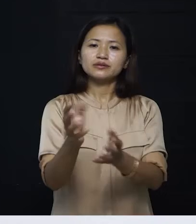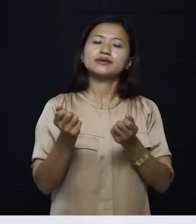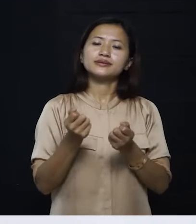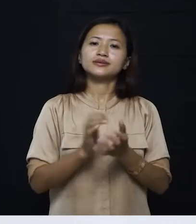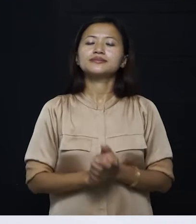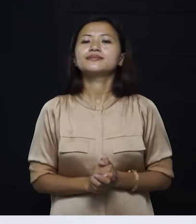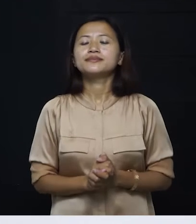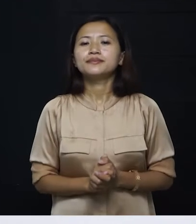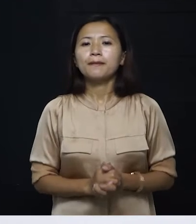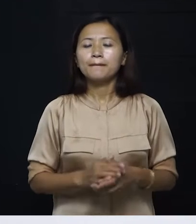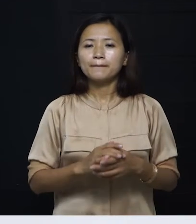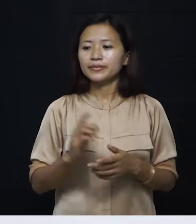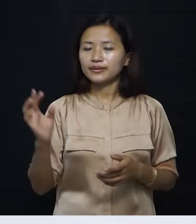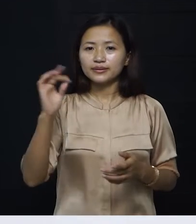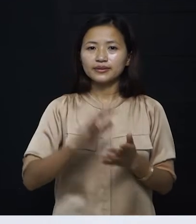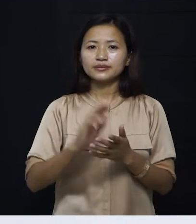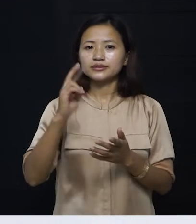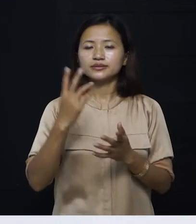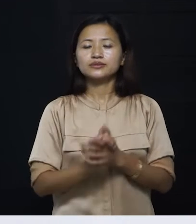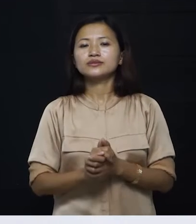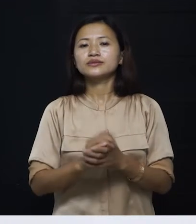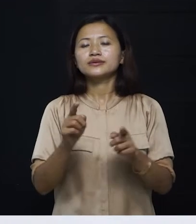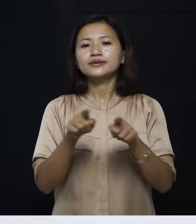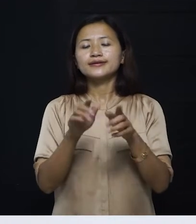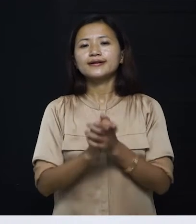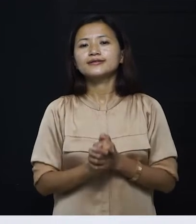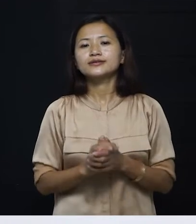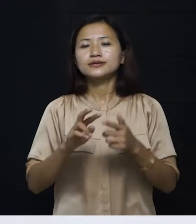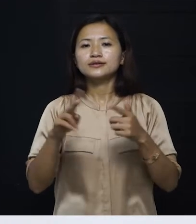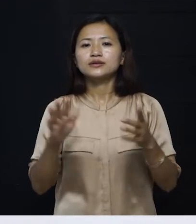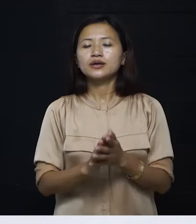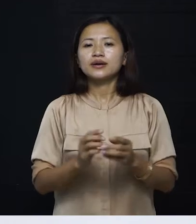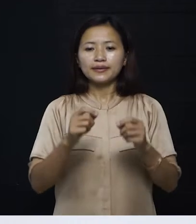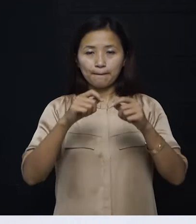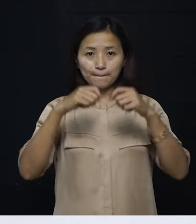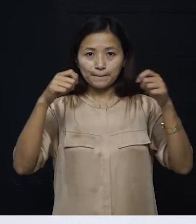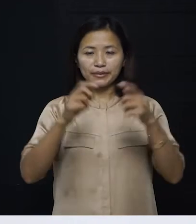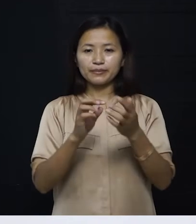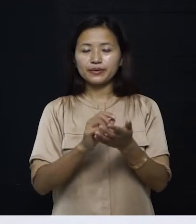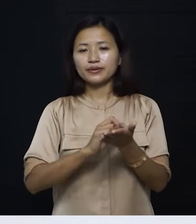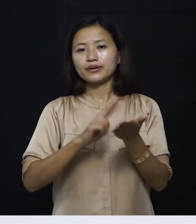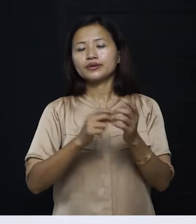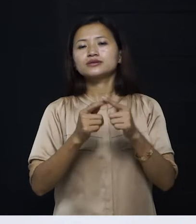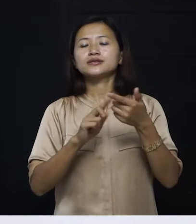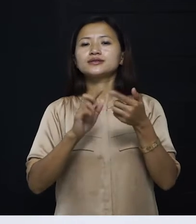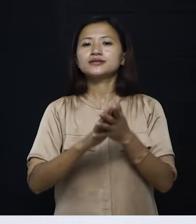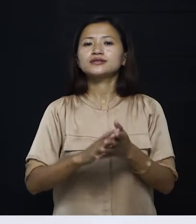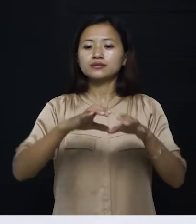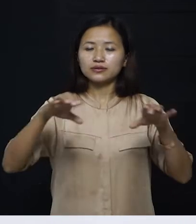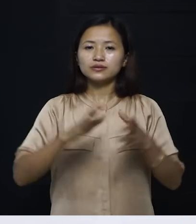this standard money, again, it has 2 kinds. One is called as the paper notes and the other one is called as